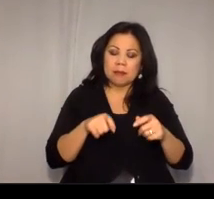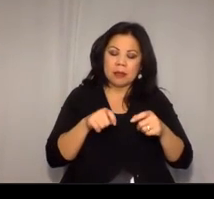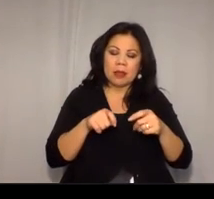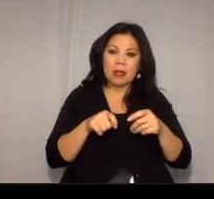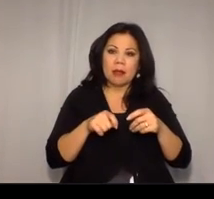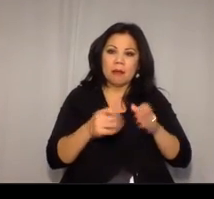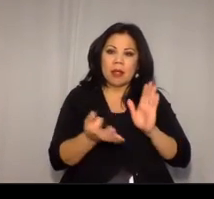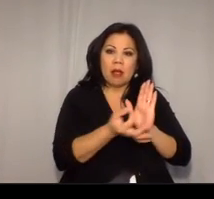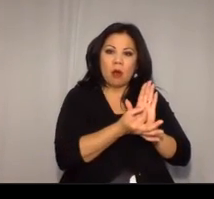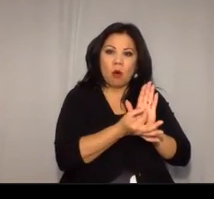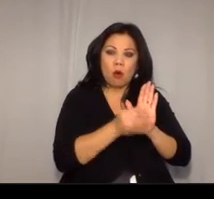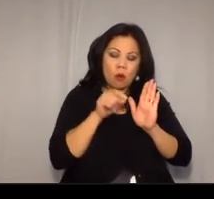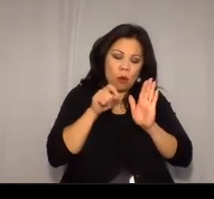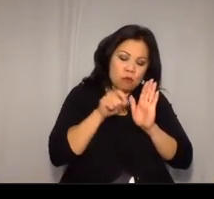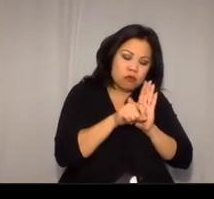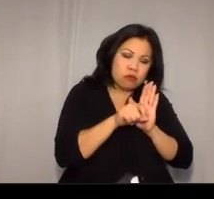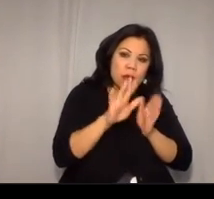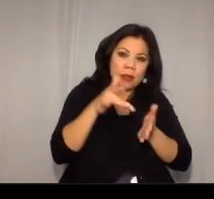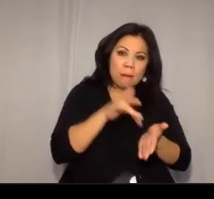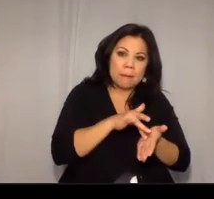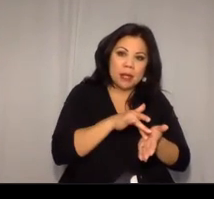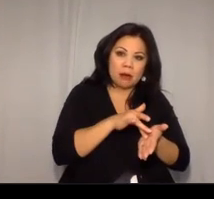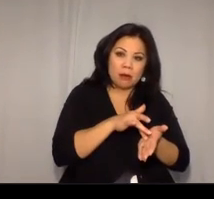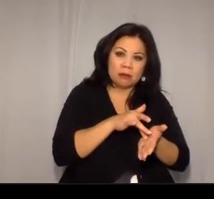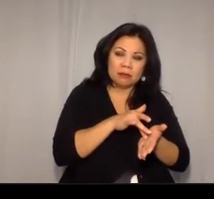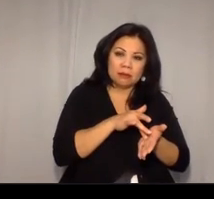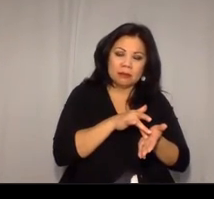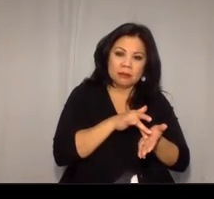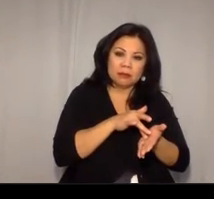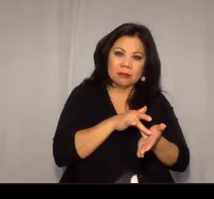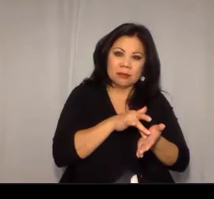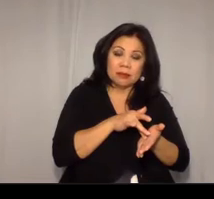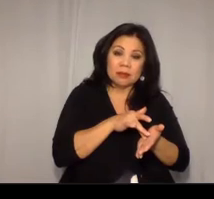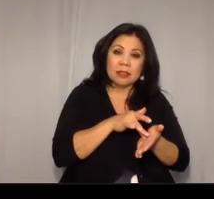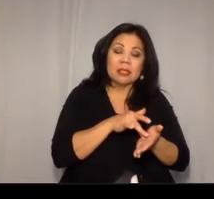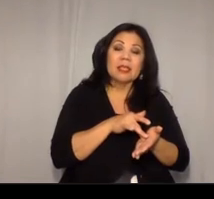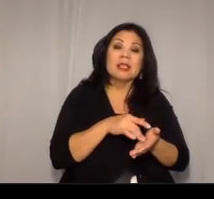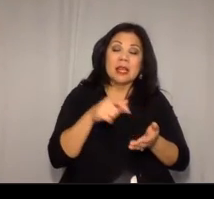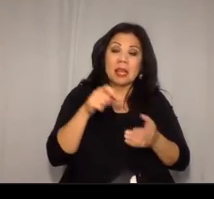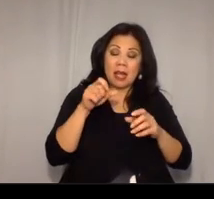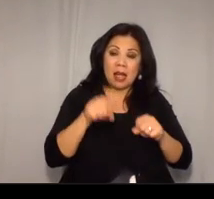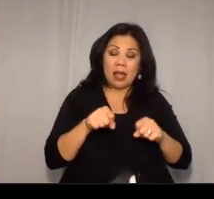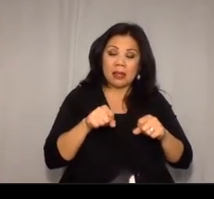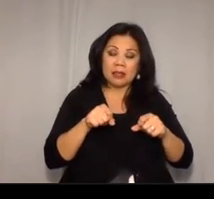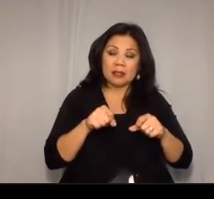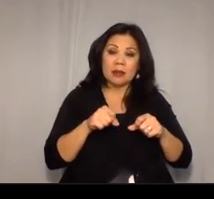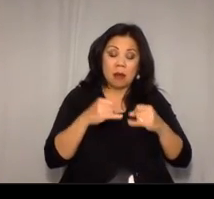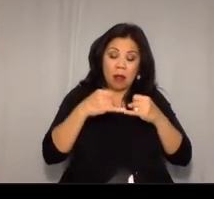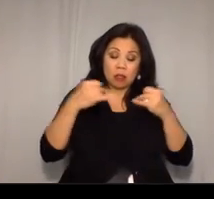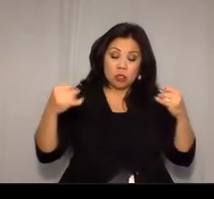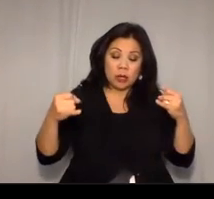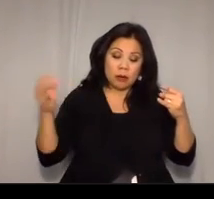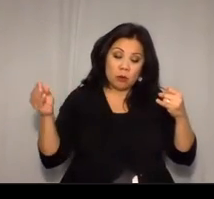a little hole right in the middle of the flower, so that I can thread these flowers onto my chain. All